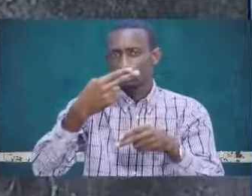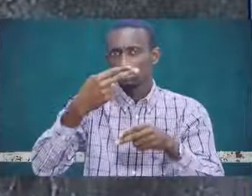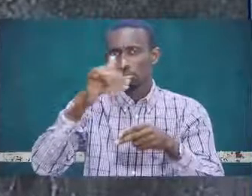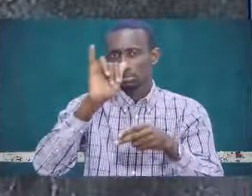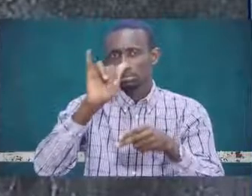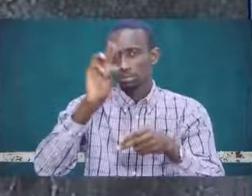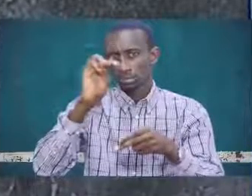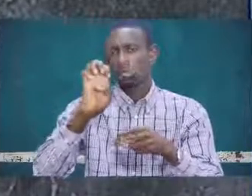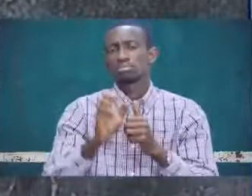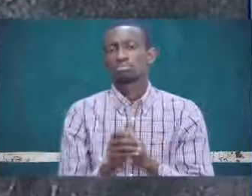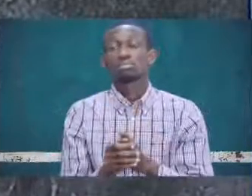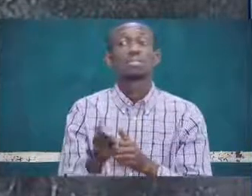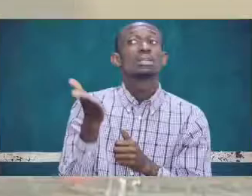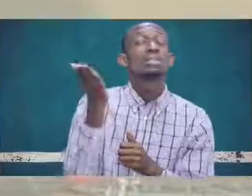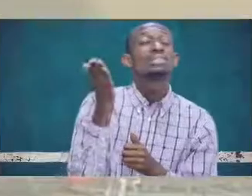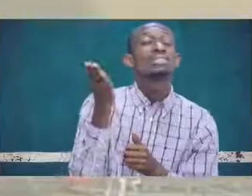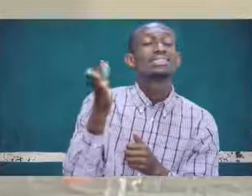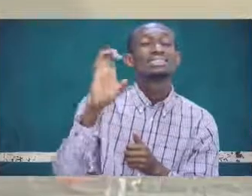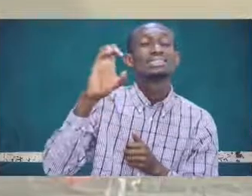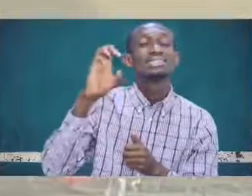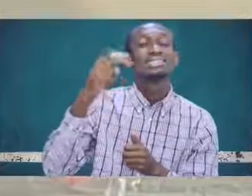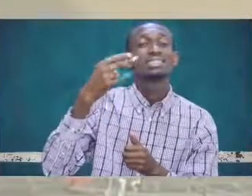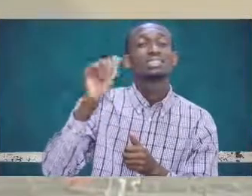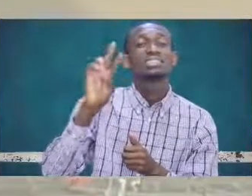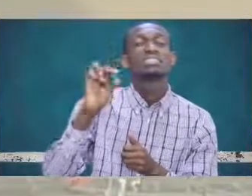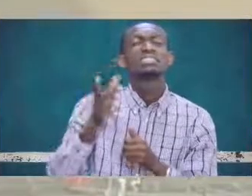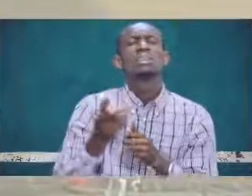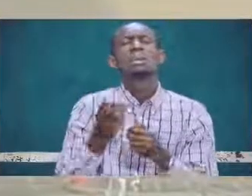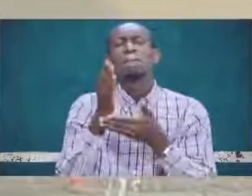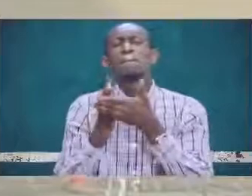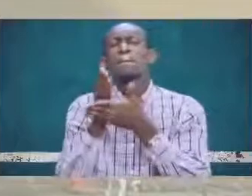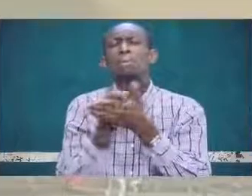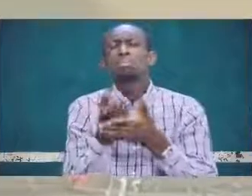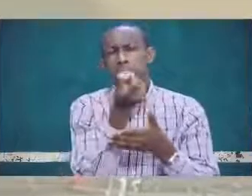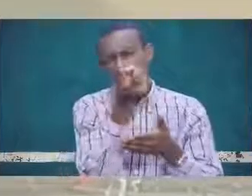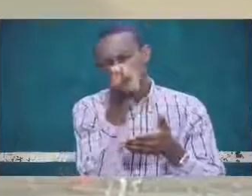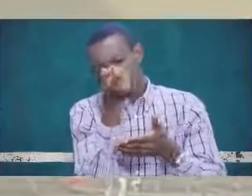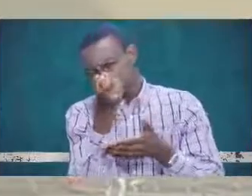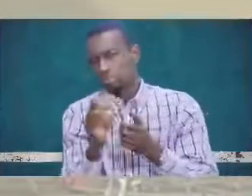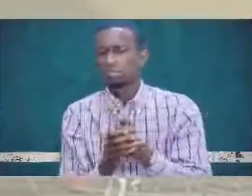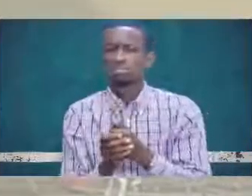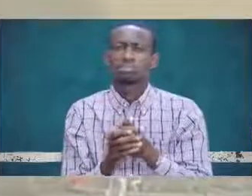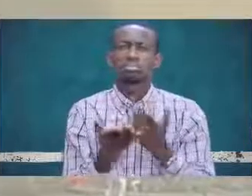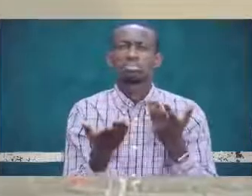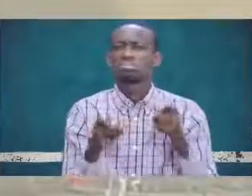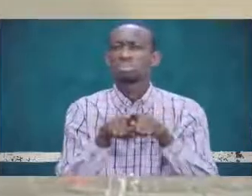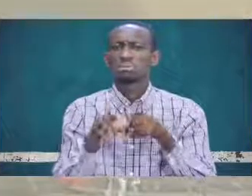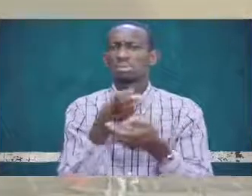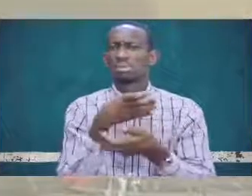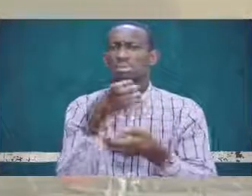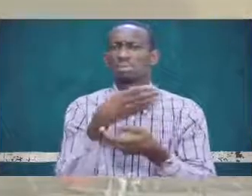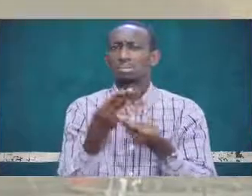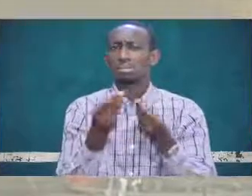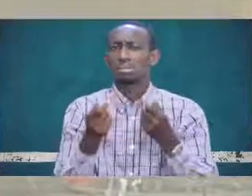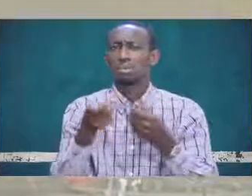churning is gradually, I can say it is gradually released into a small amount into the duodenum and